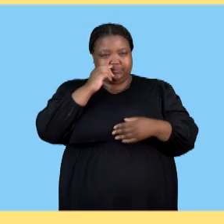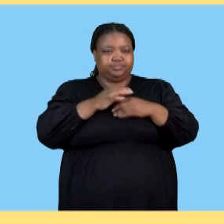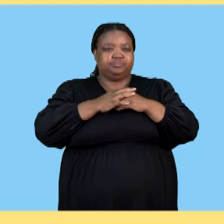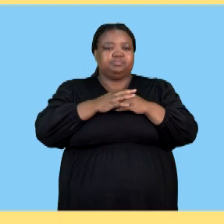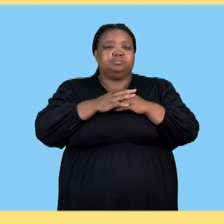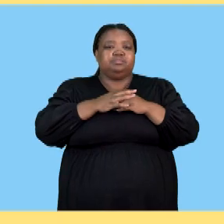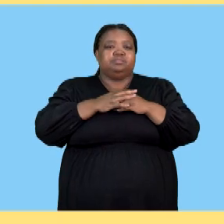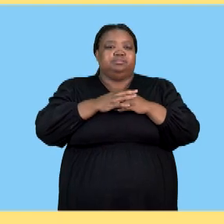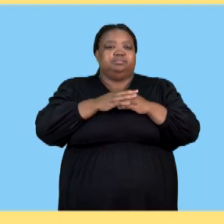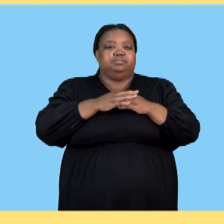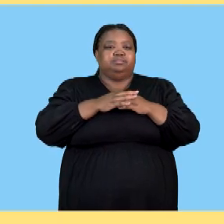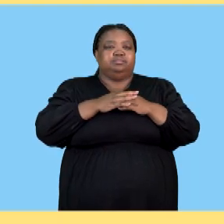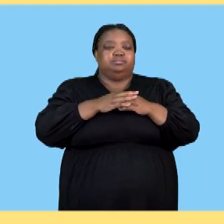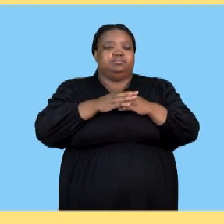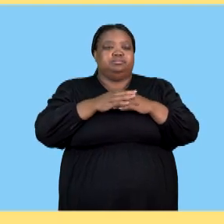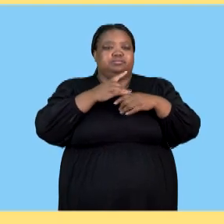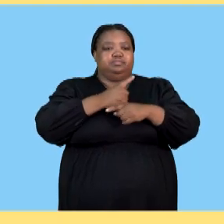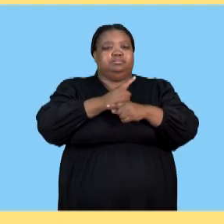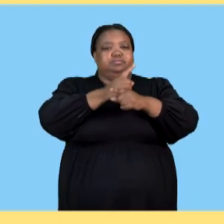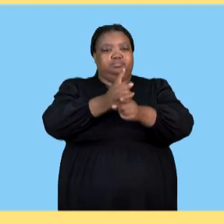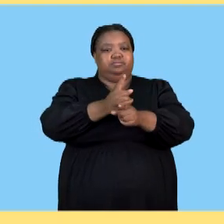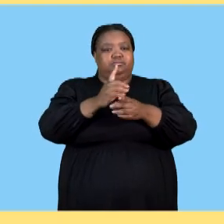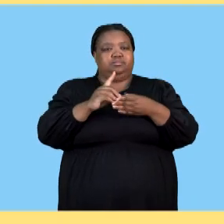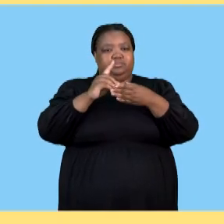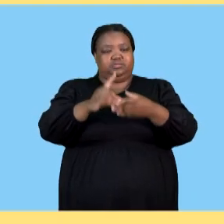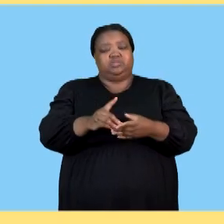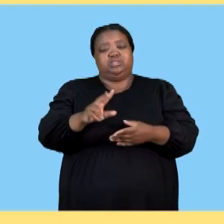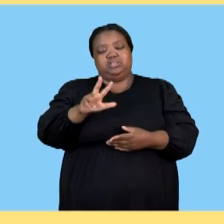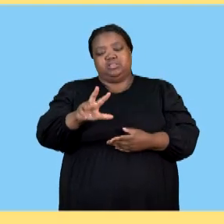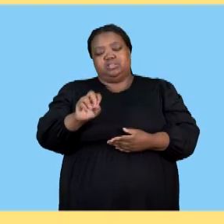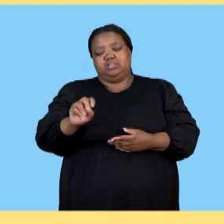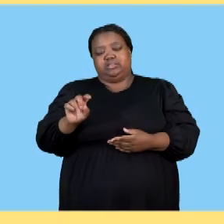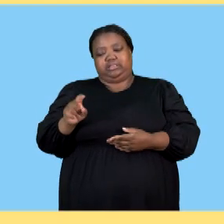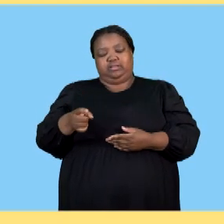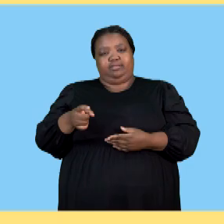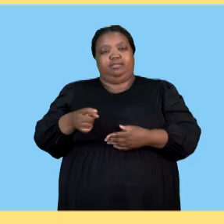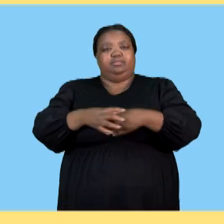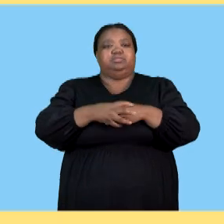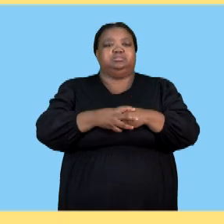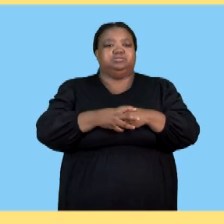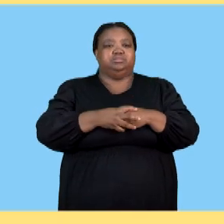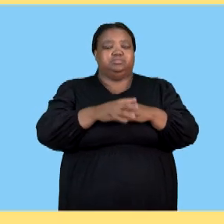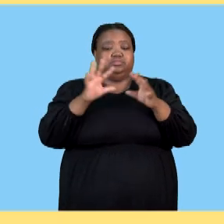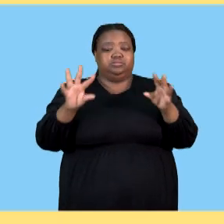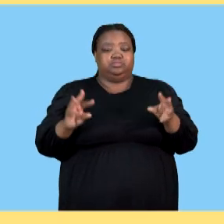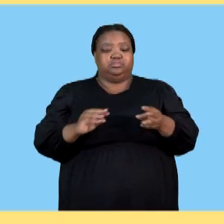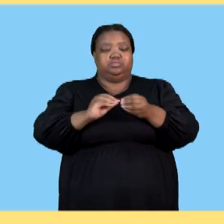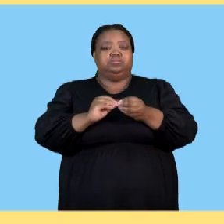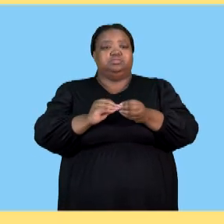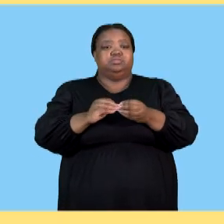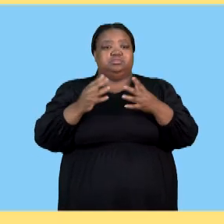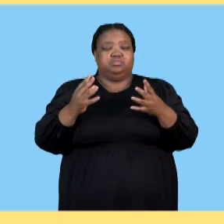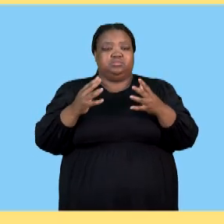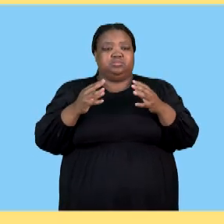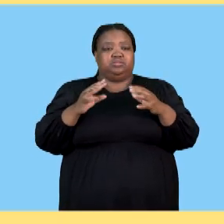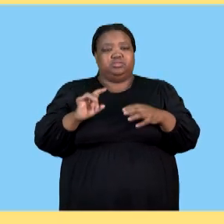deposit, and my fixed deposit is 80,000. There is 80,000. I'm adding up